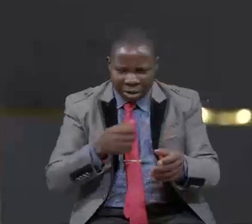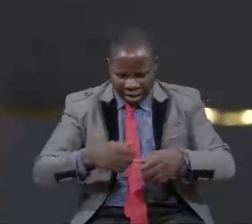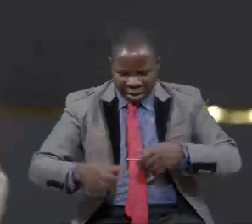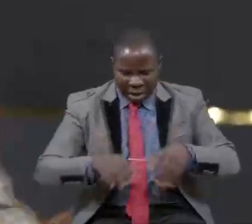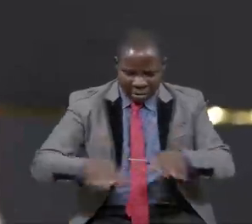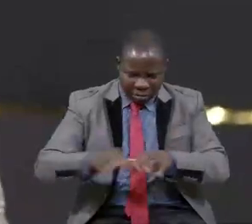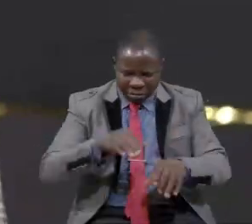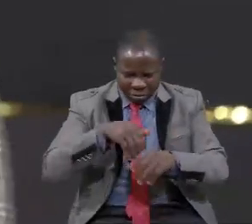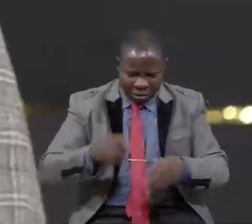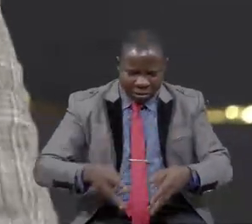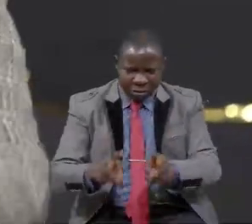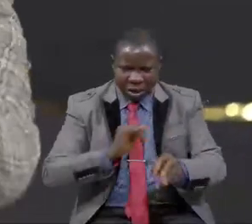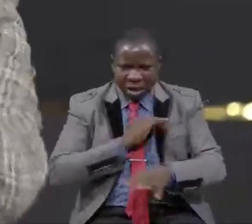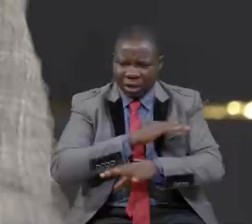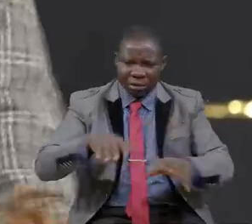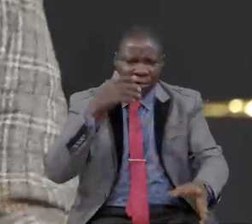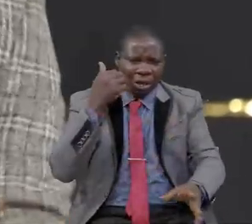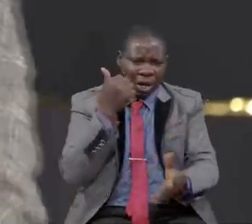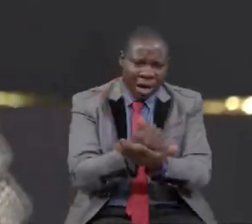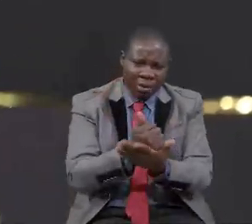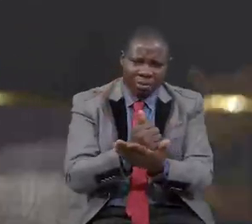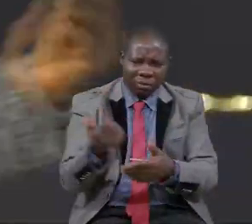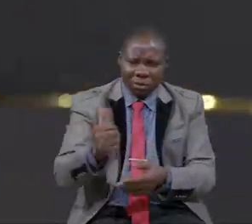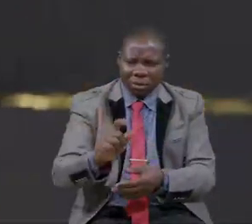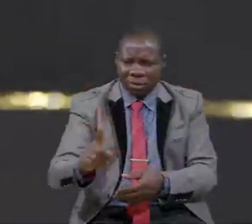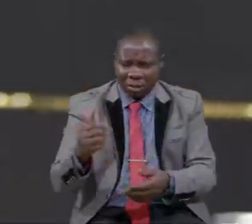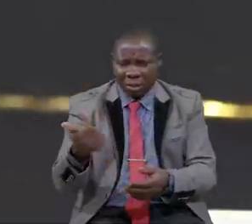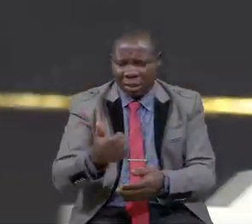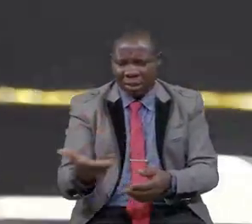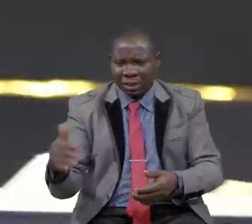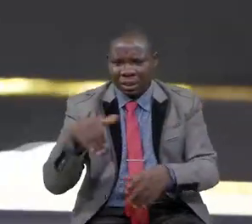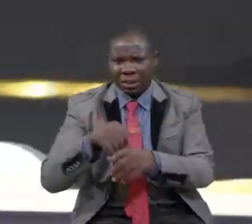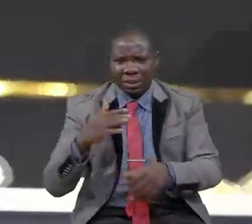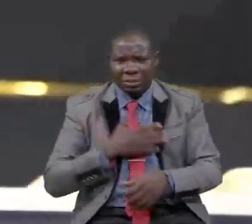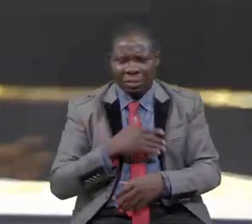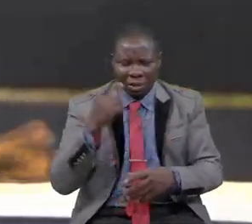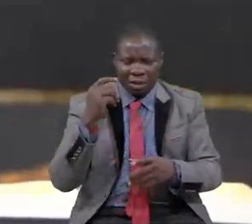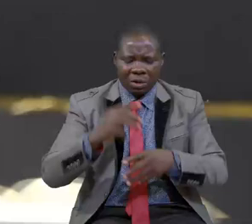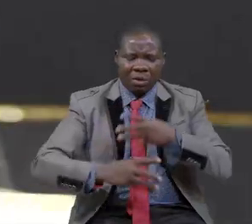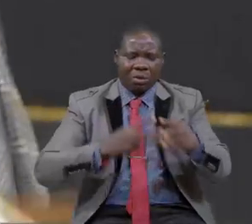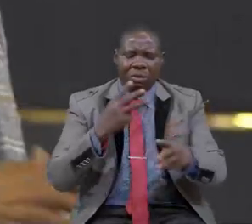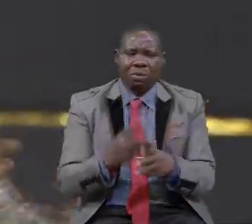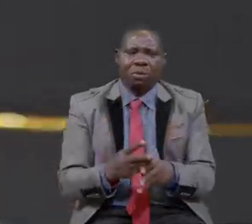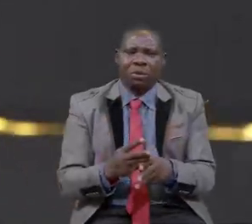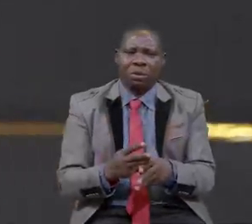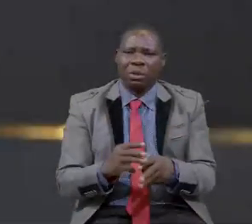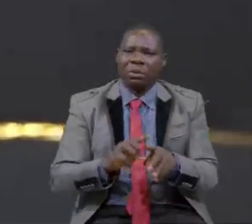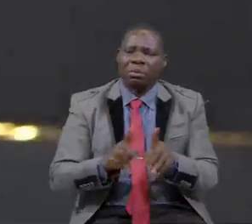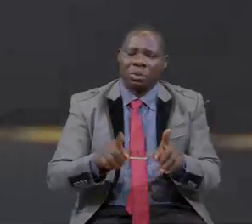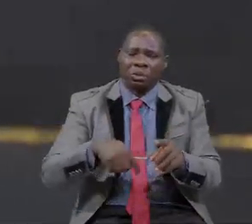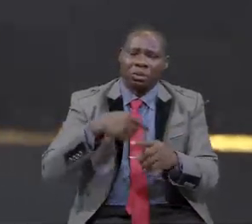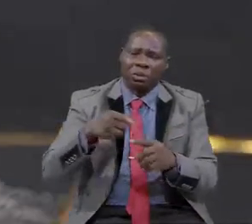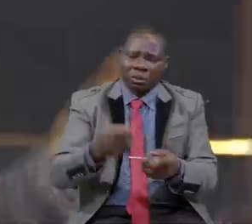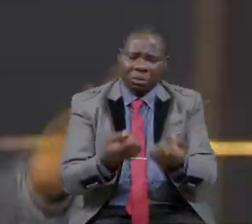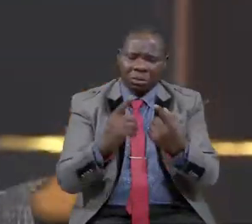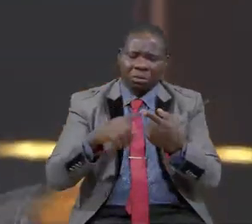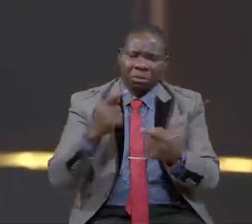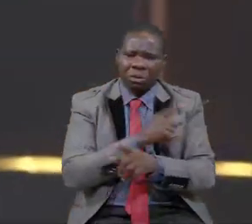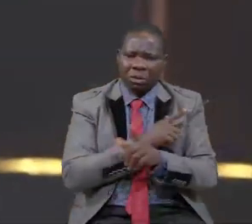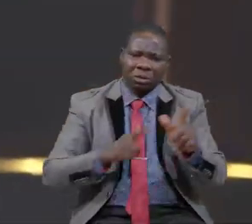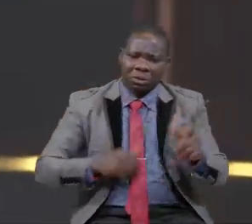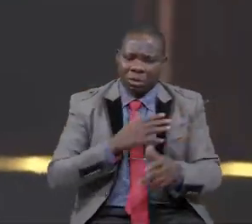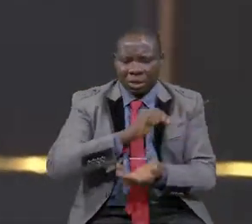don't approve anyone, anything in my world. But when you come to the Lord and conversion